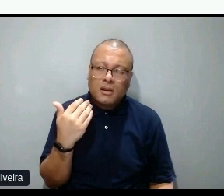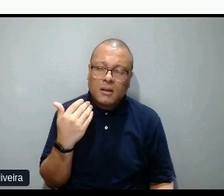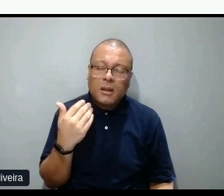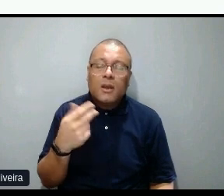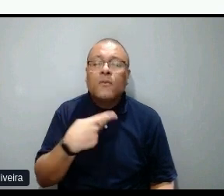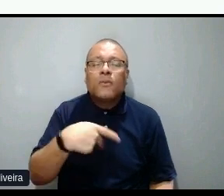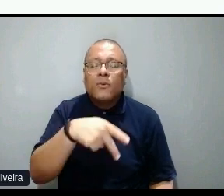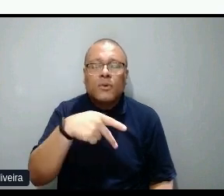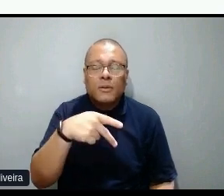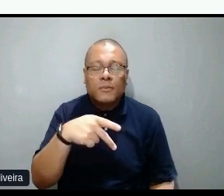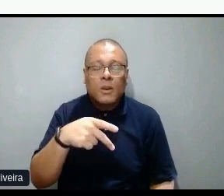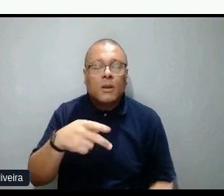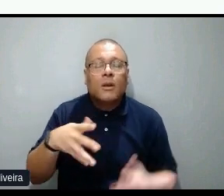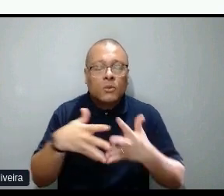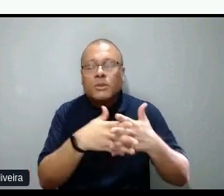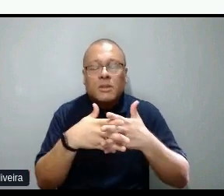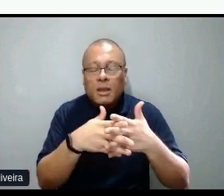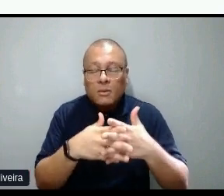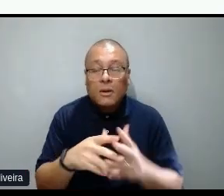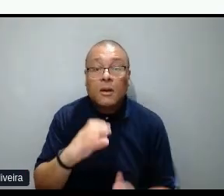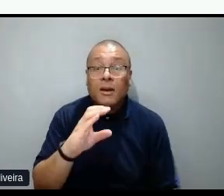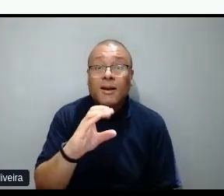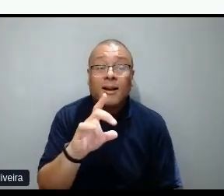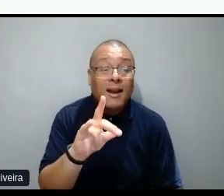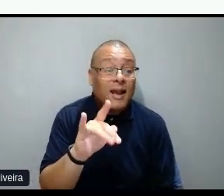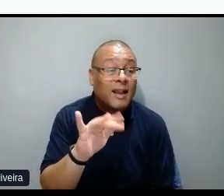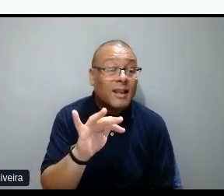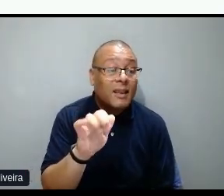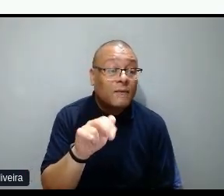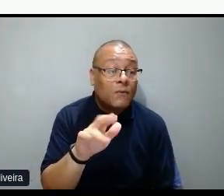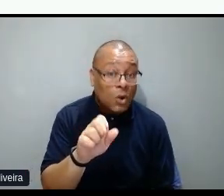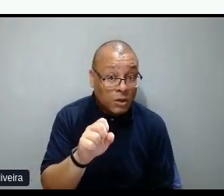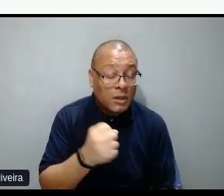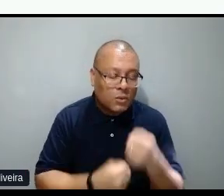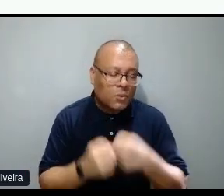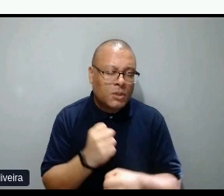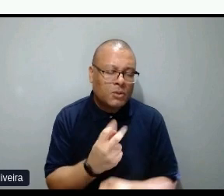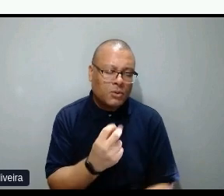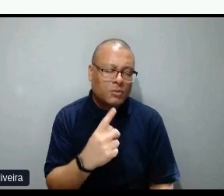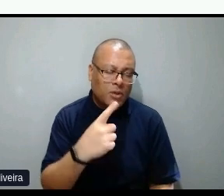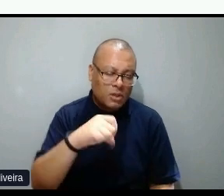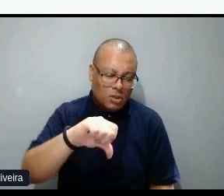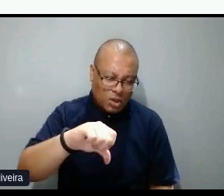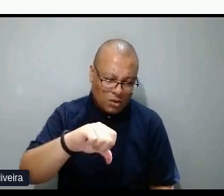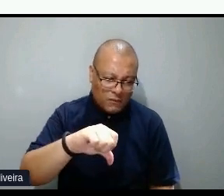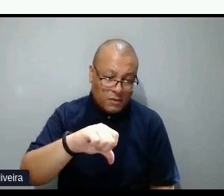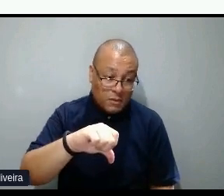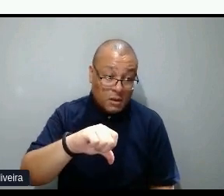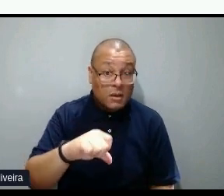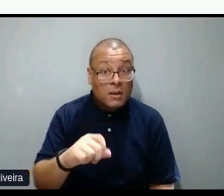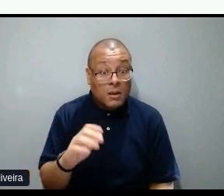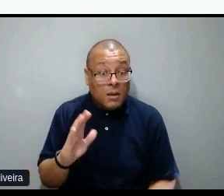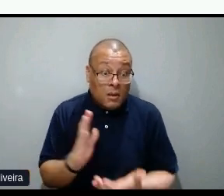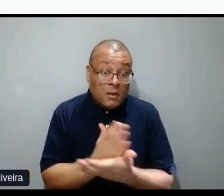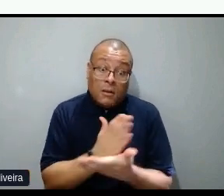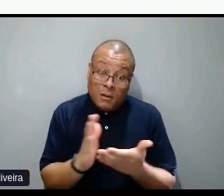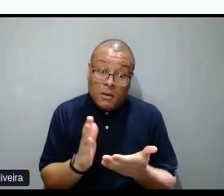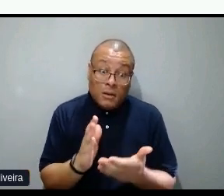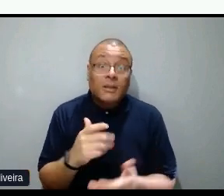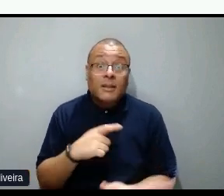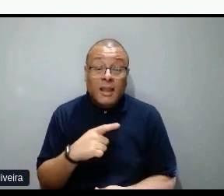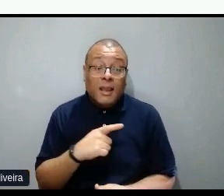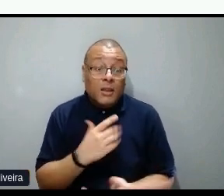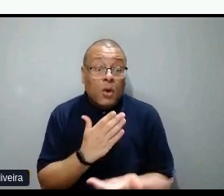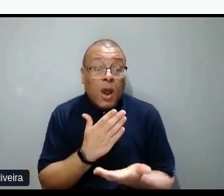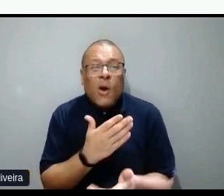California that you cannot discriminate based on ethnic hair, for instance. And up until that point, it was okay to discriminate in